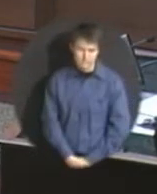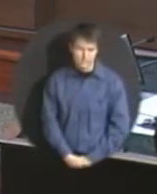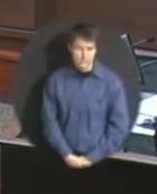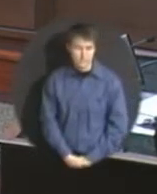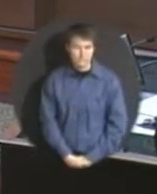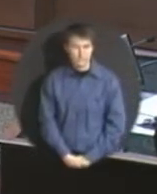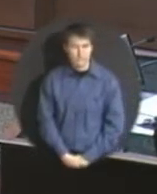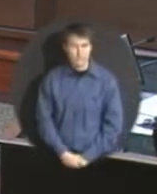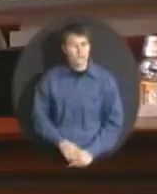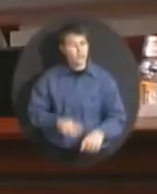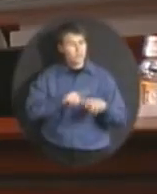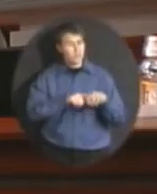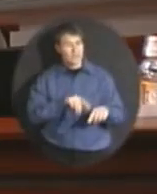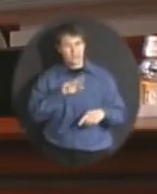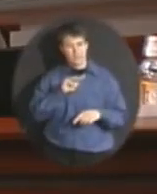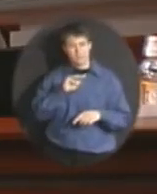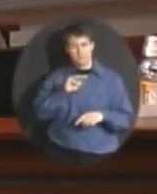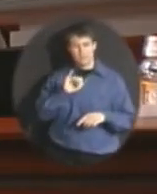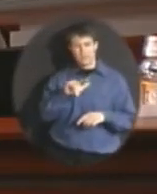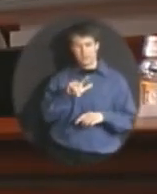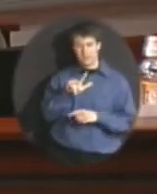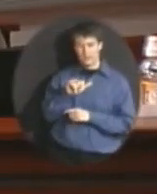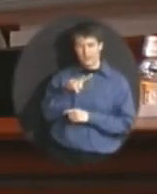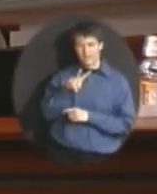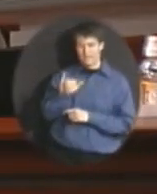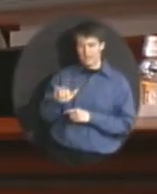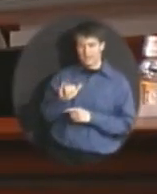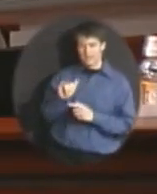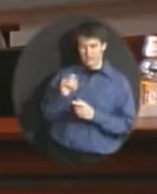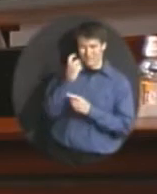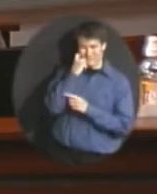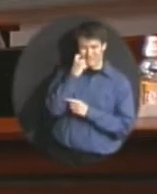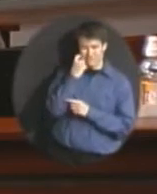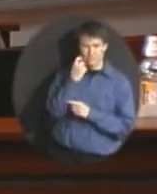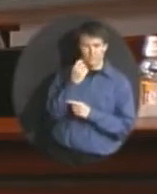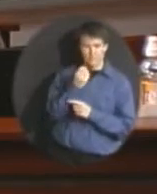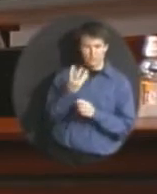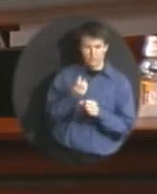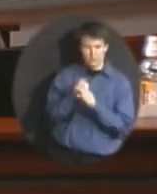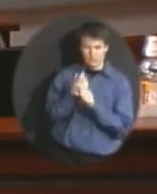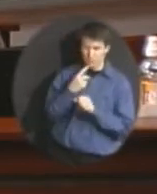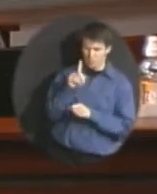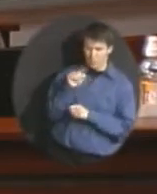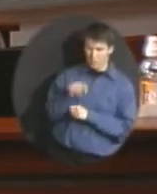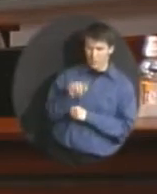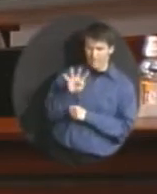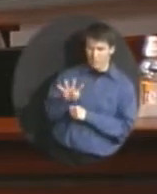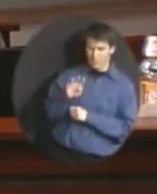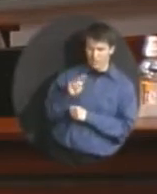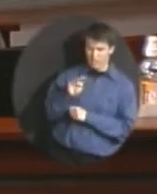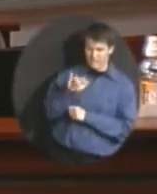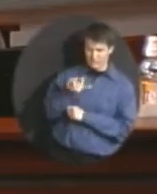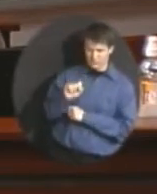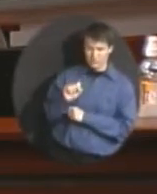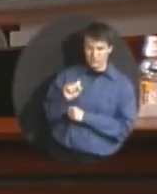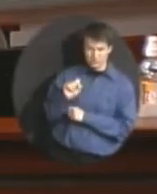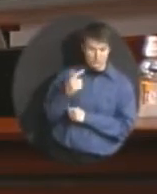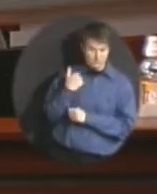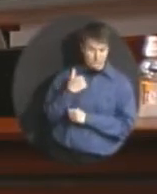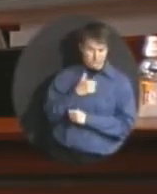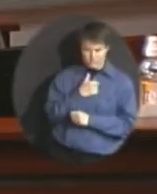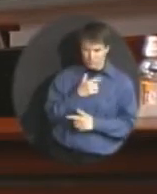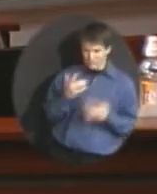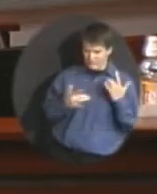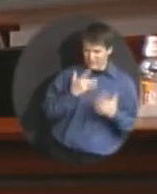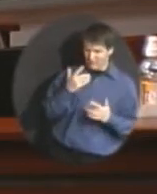Based on what our mill levy was for capital outlay just in the recent past, a couple of years ago, 1.4 mills, we're tickled that we can